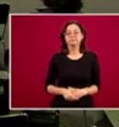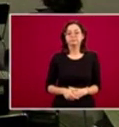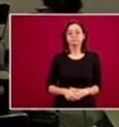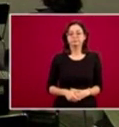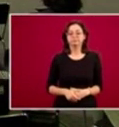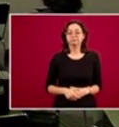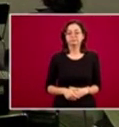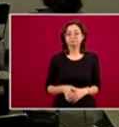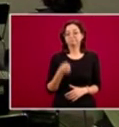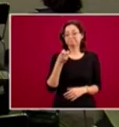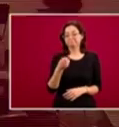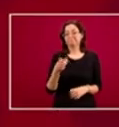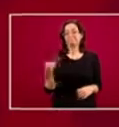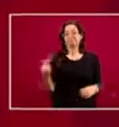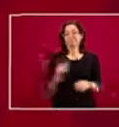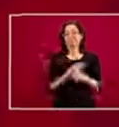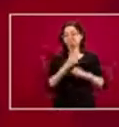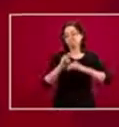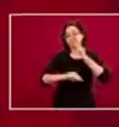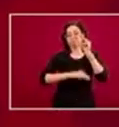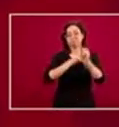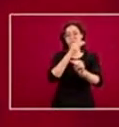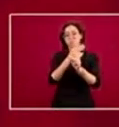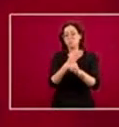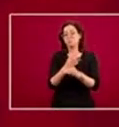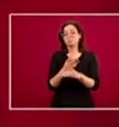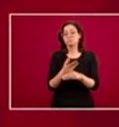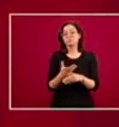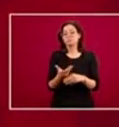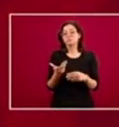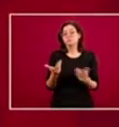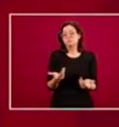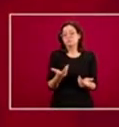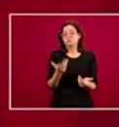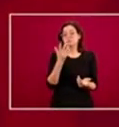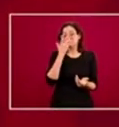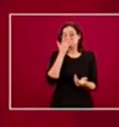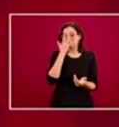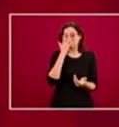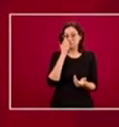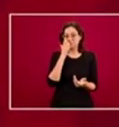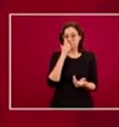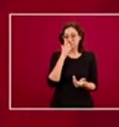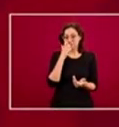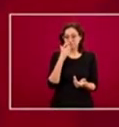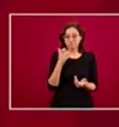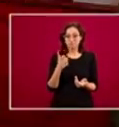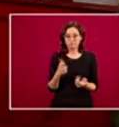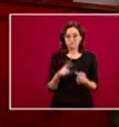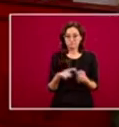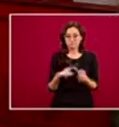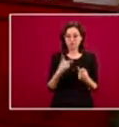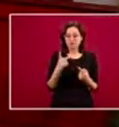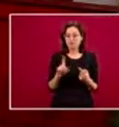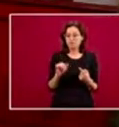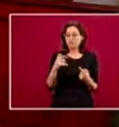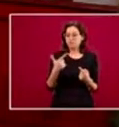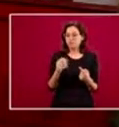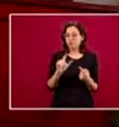of phenomena. This is a worldwide phenomena. So even though we've talked about